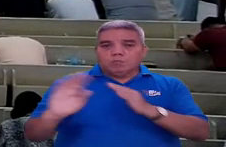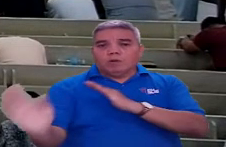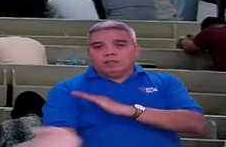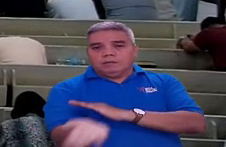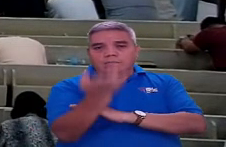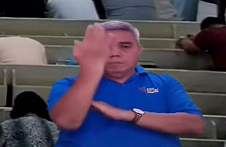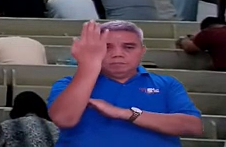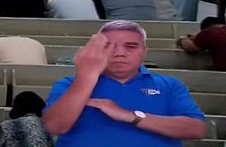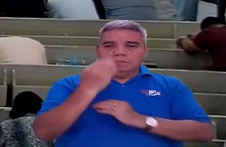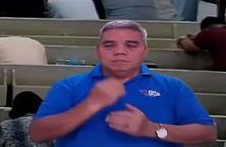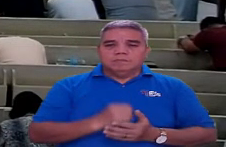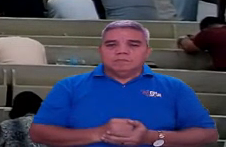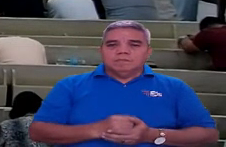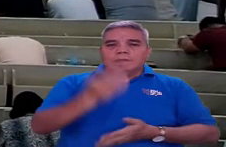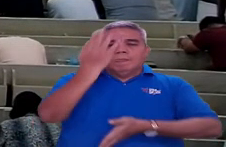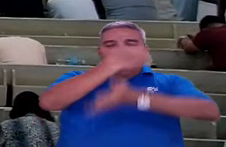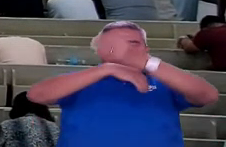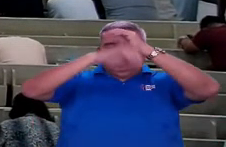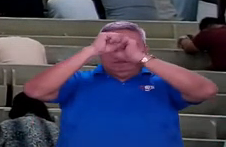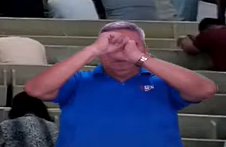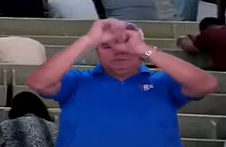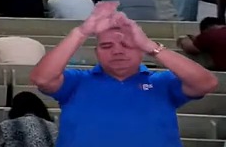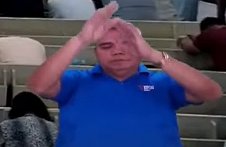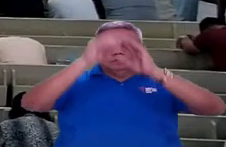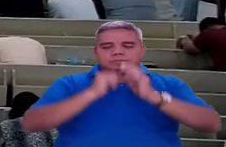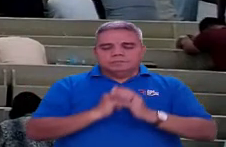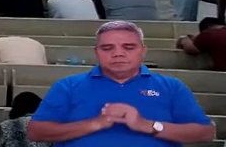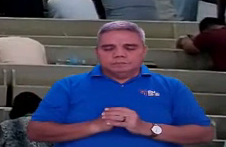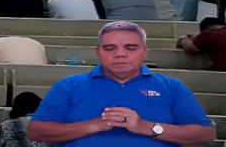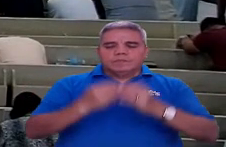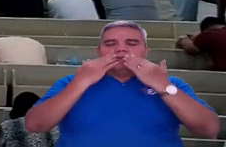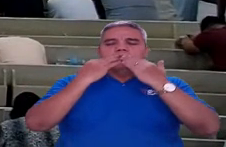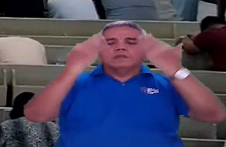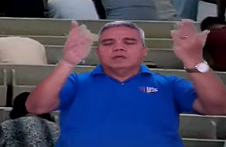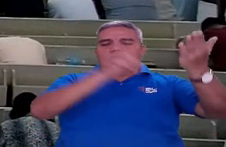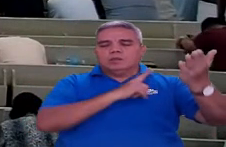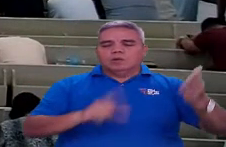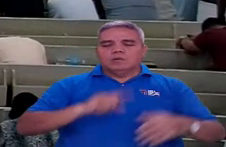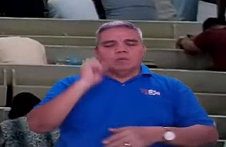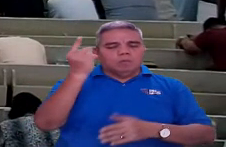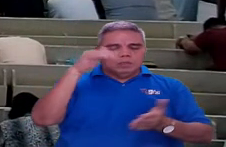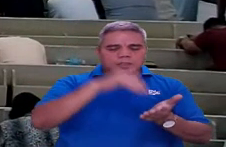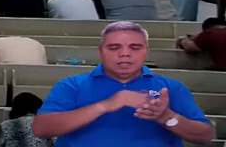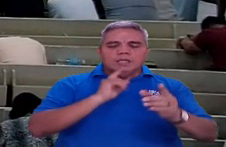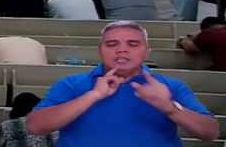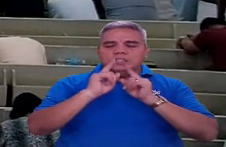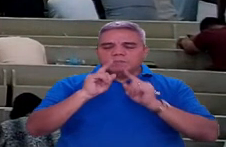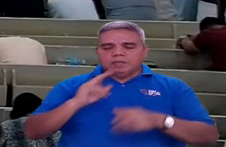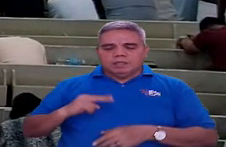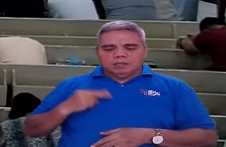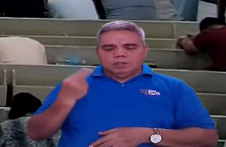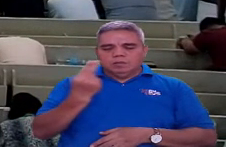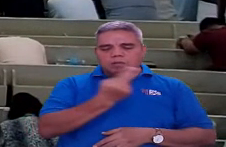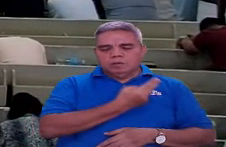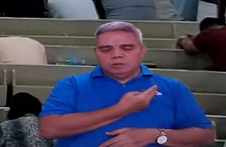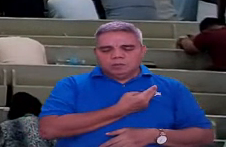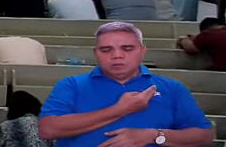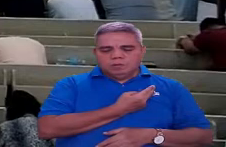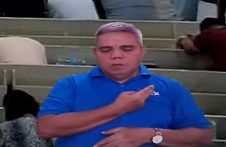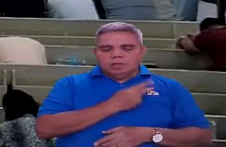morning. Heavenly Father, thank you, Lord, once again for speaking to us. We are